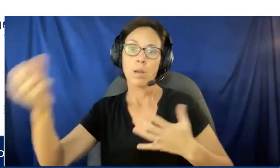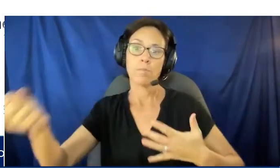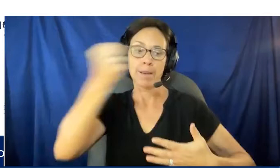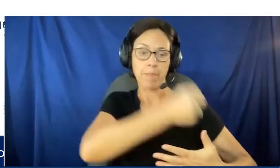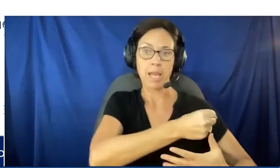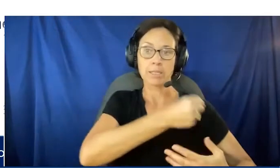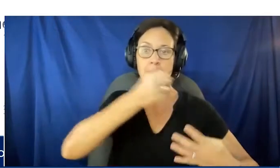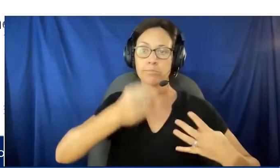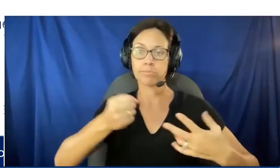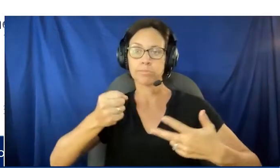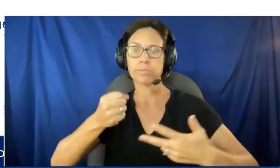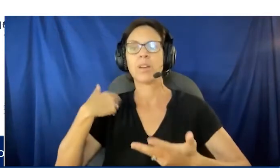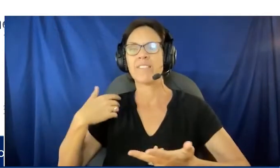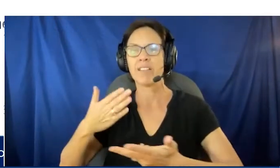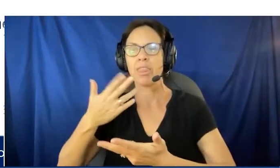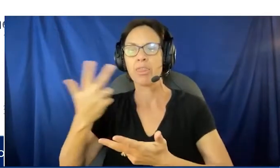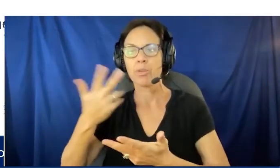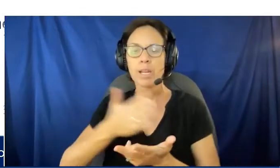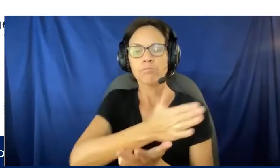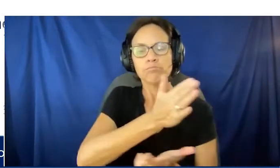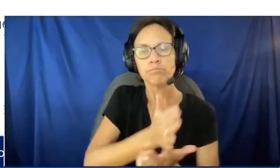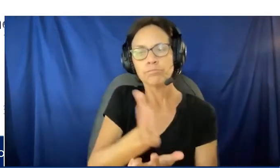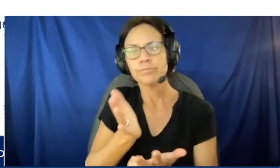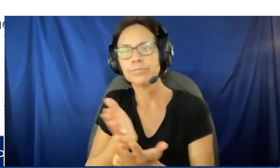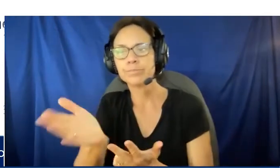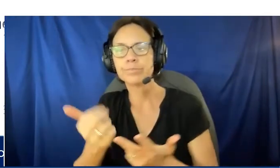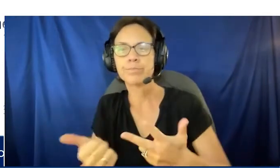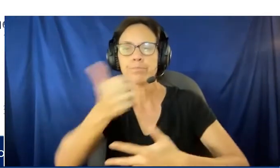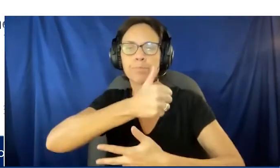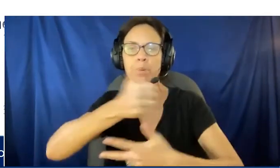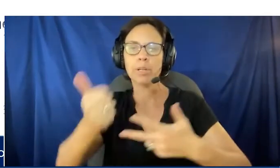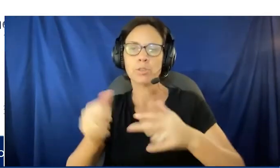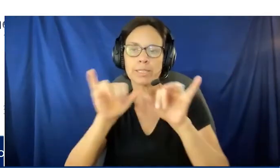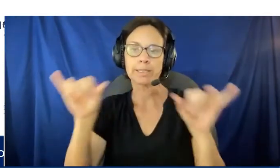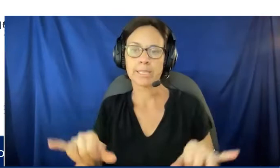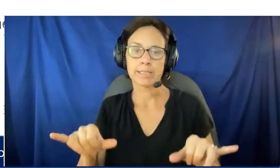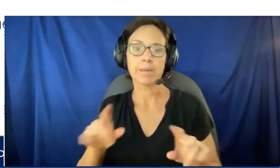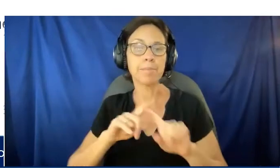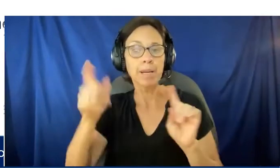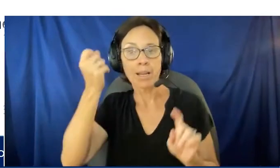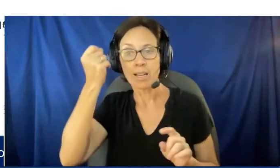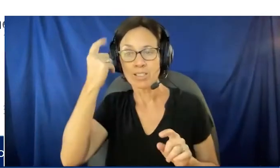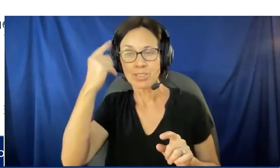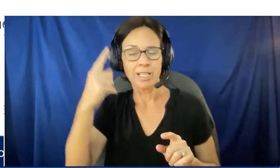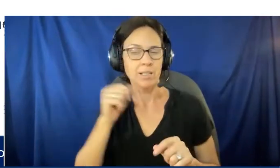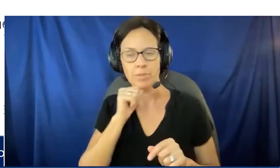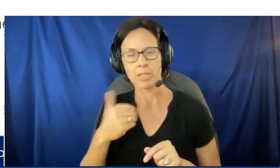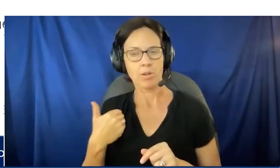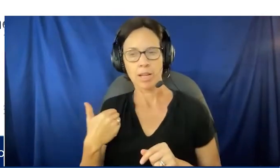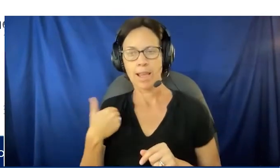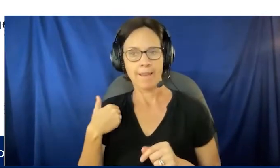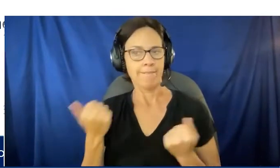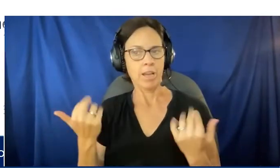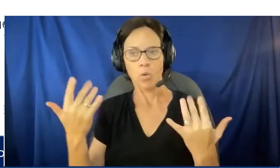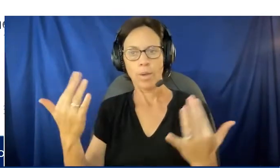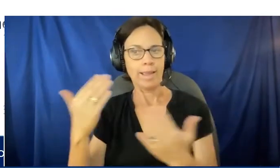our three-pronged prioritization system, but we do not have a wait